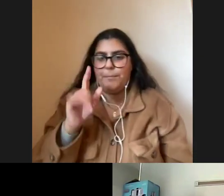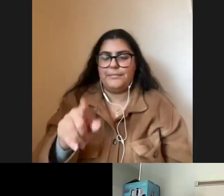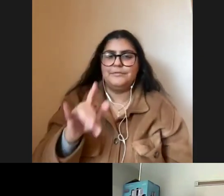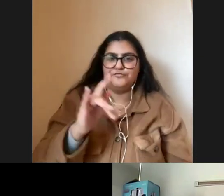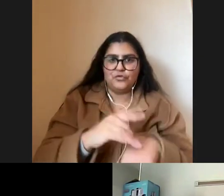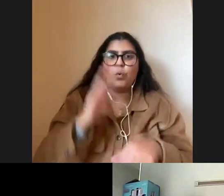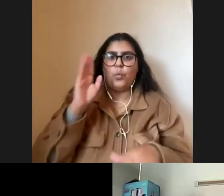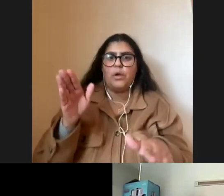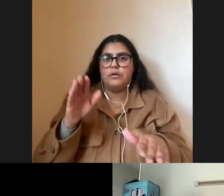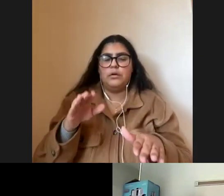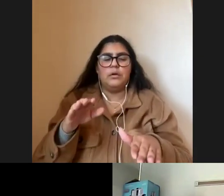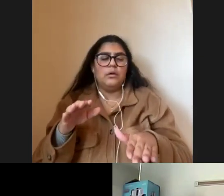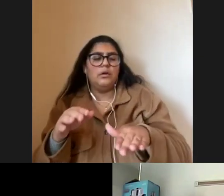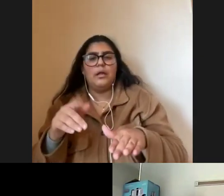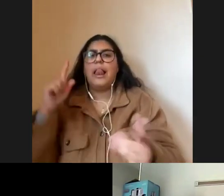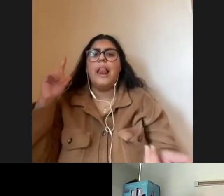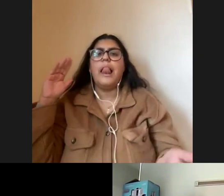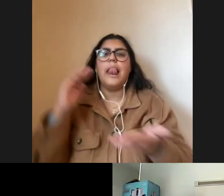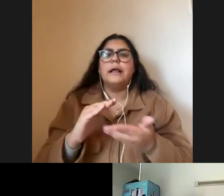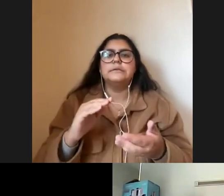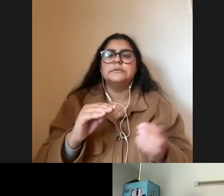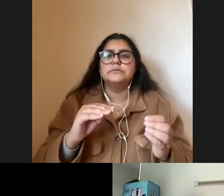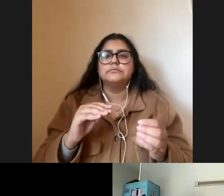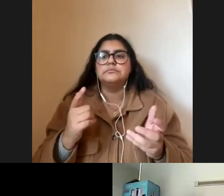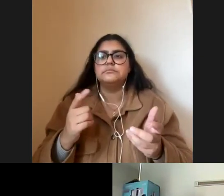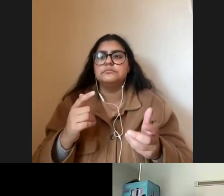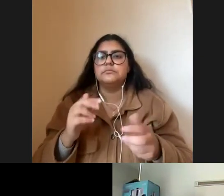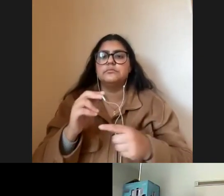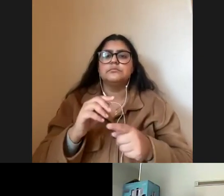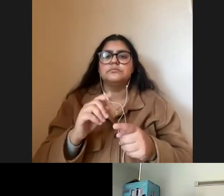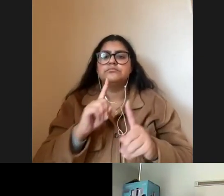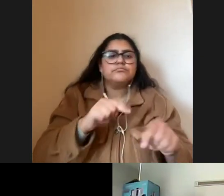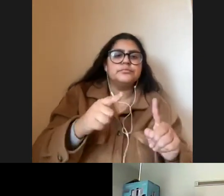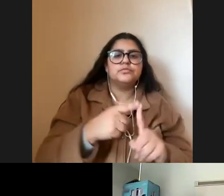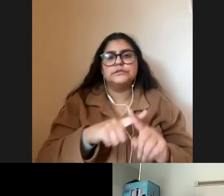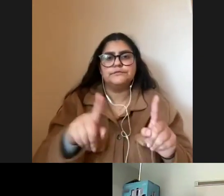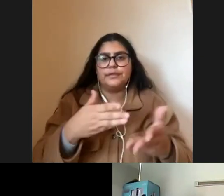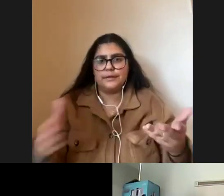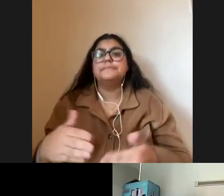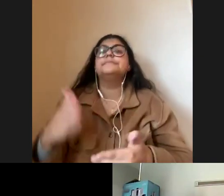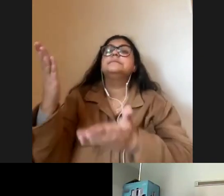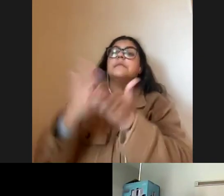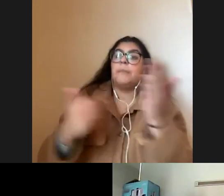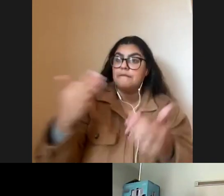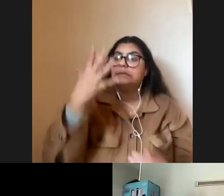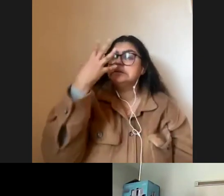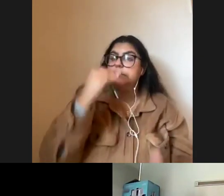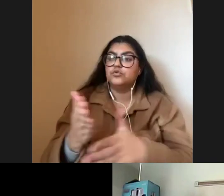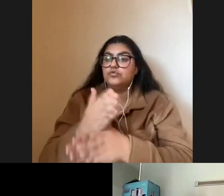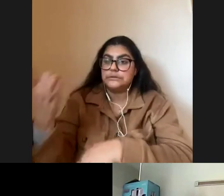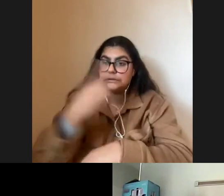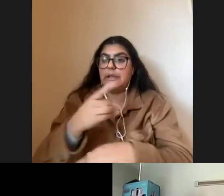less kind of reactive to different things. Some fish are nocturnal though, so some fish sleep during the day and then they become more active at